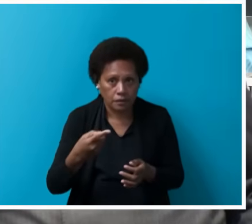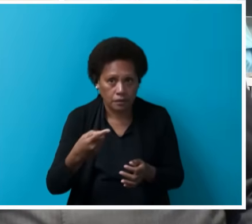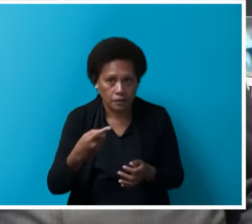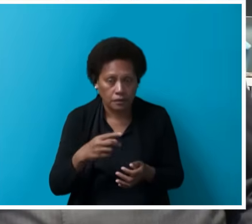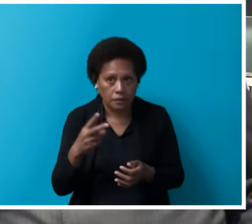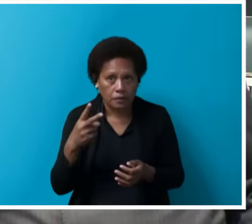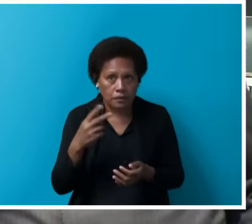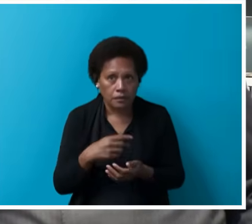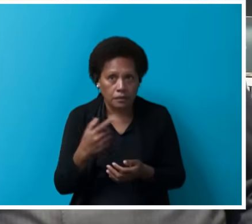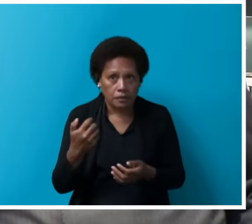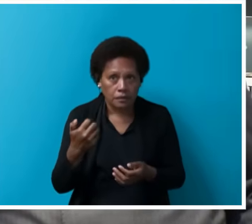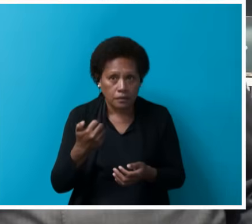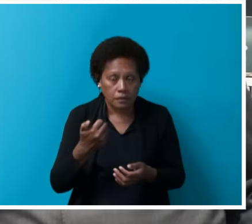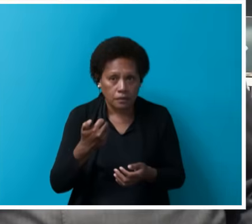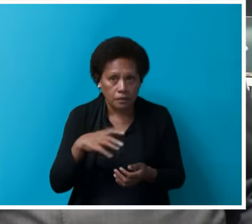2018, 26,000.